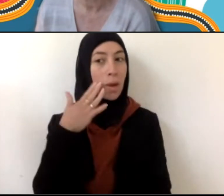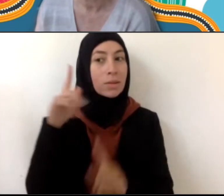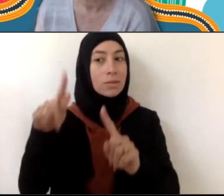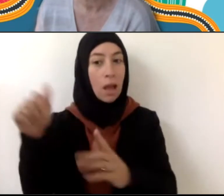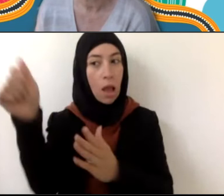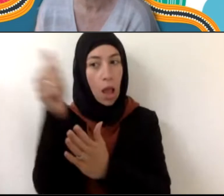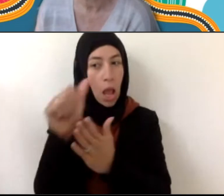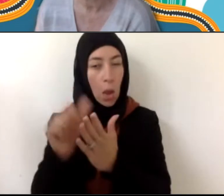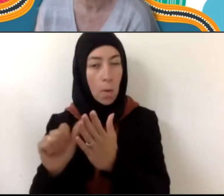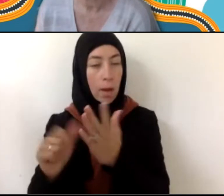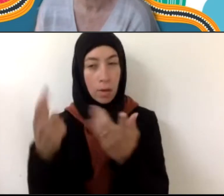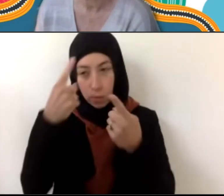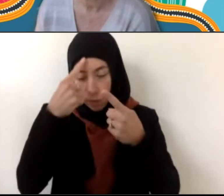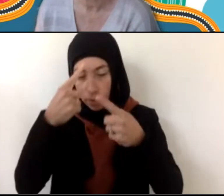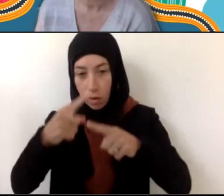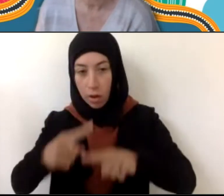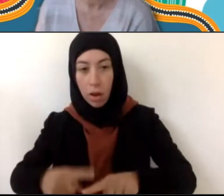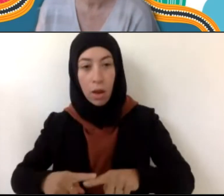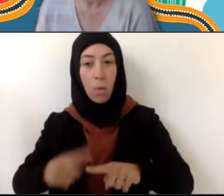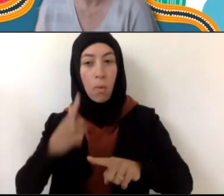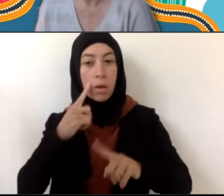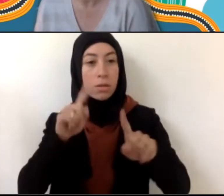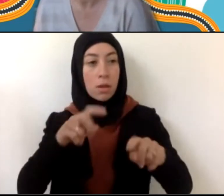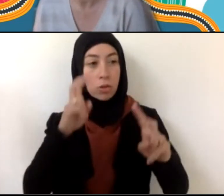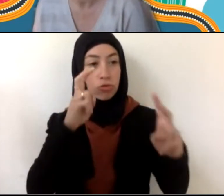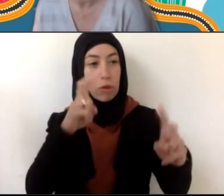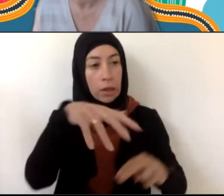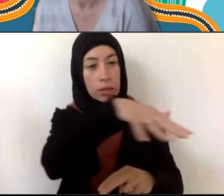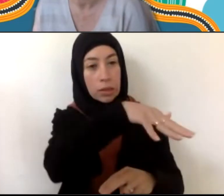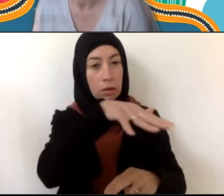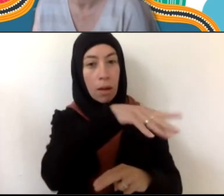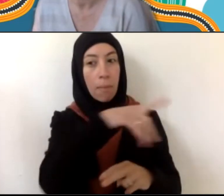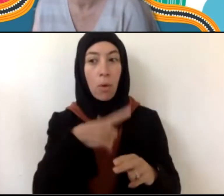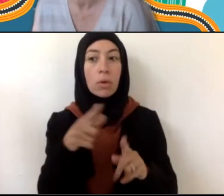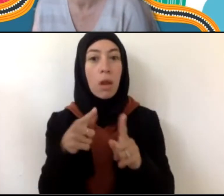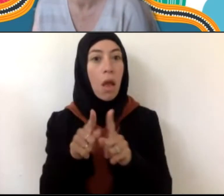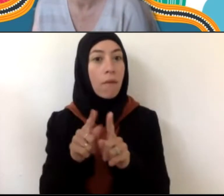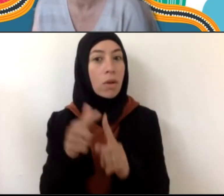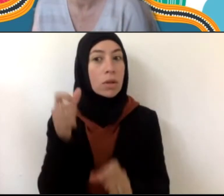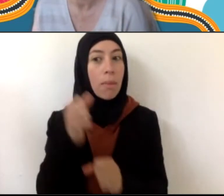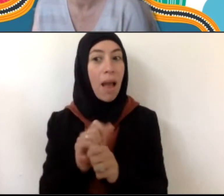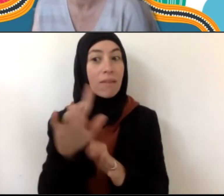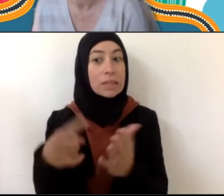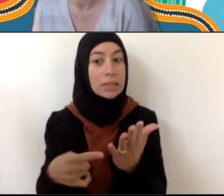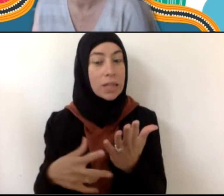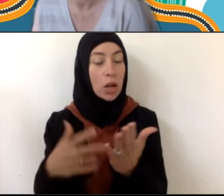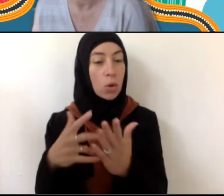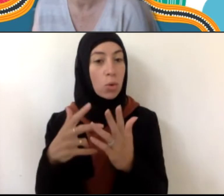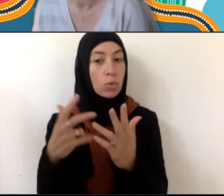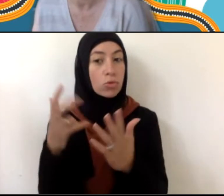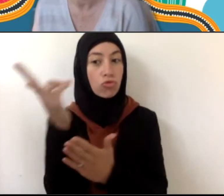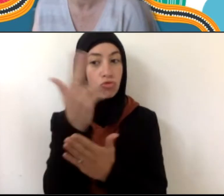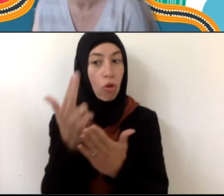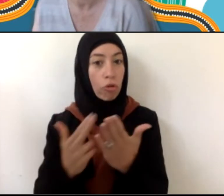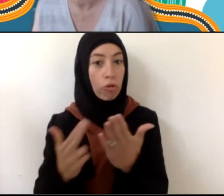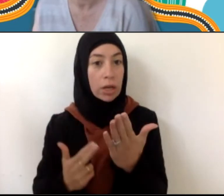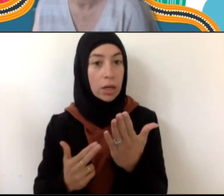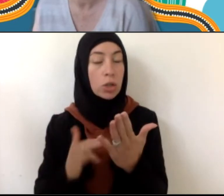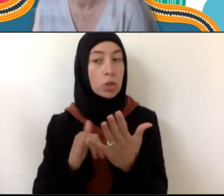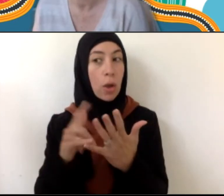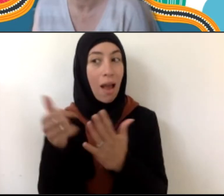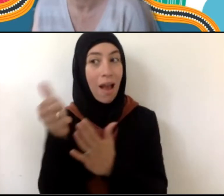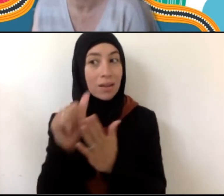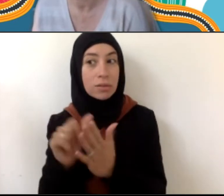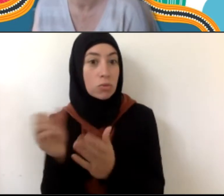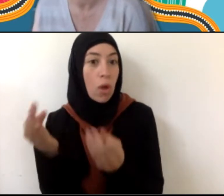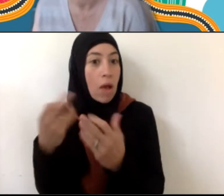station because there's a lot of, for instance, technical drawings, and many artists don't have the kind of capacity or the programs